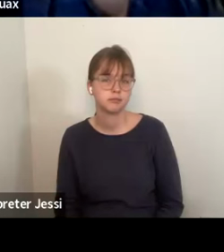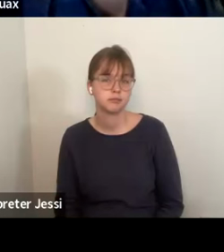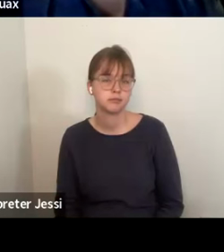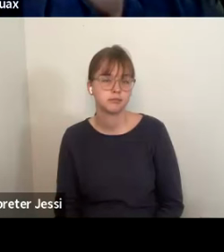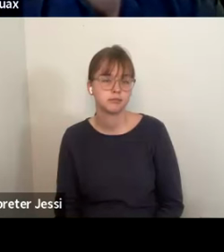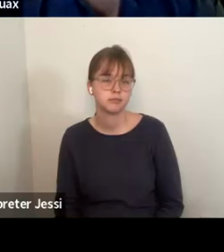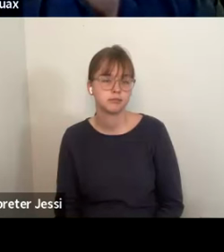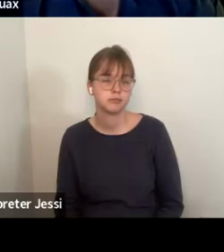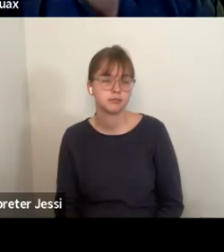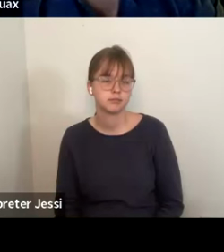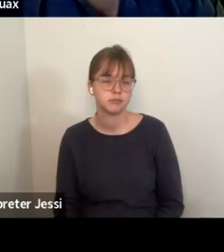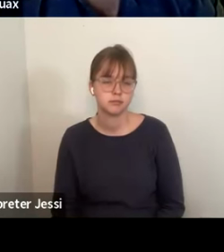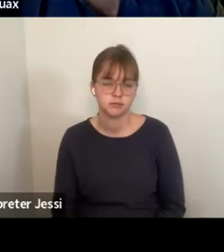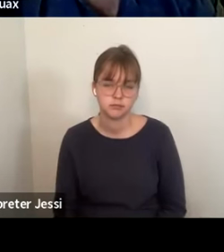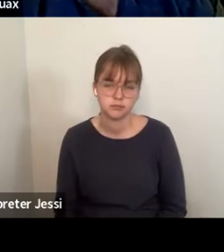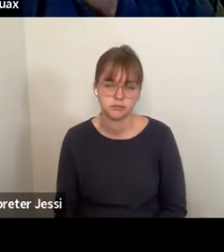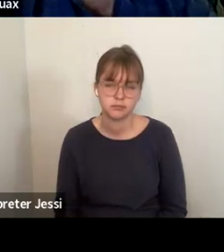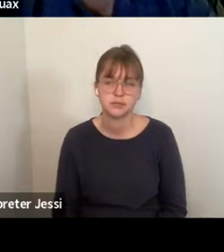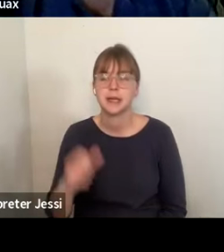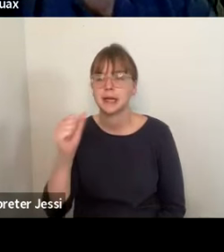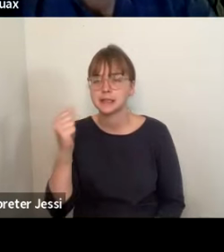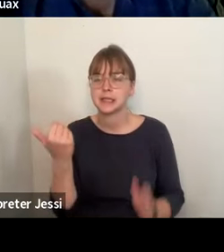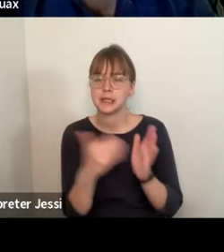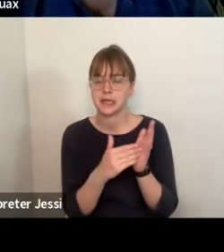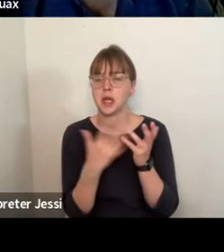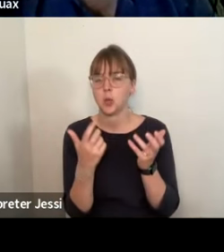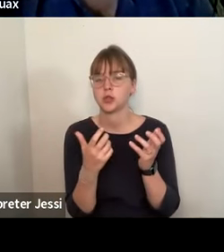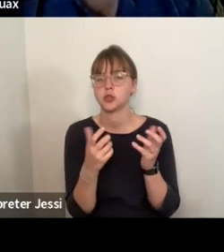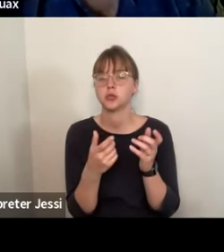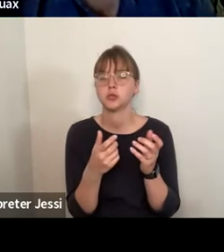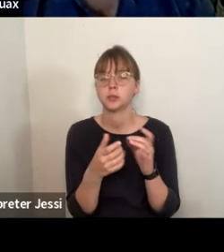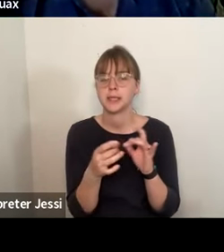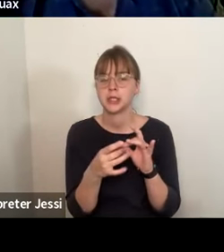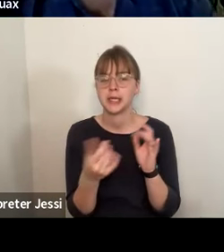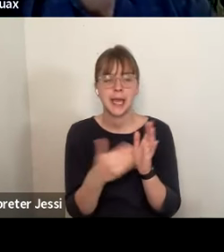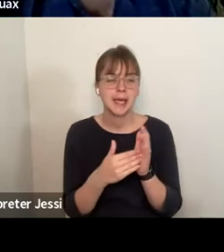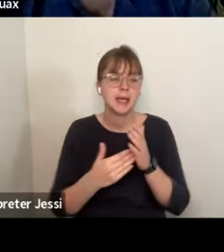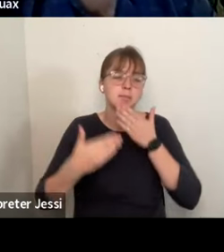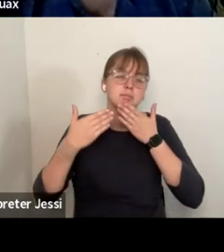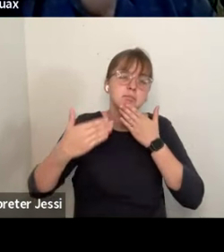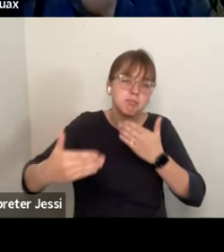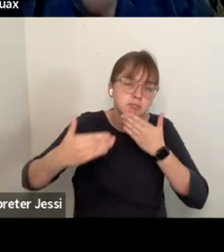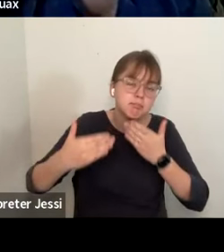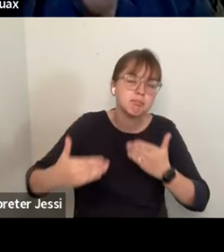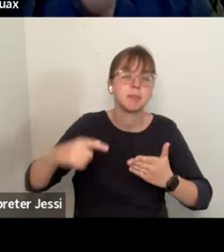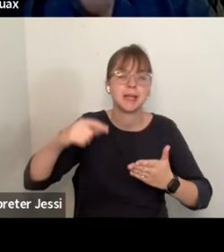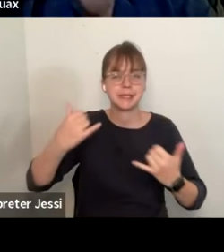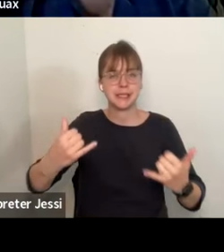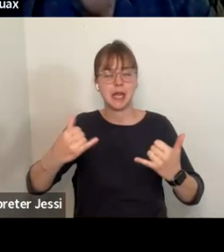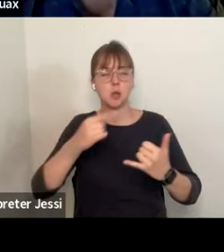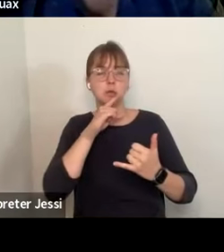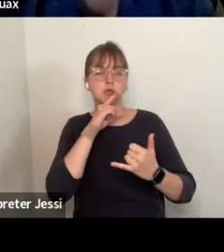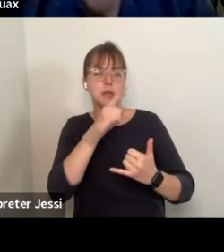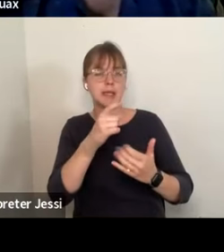But again, yes, to echo everything that everybody's putting in the chat, this was extremely informative, a lot of